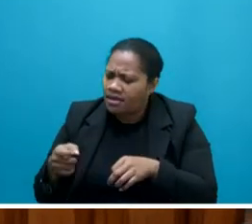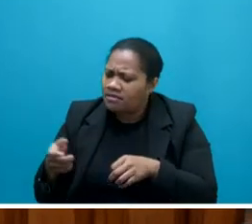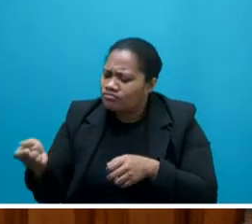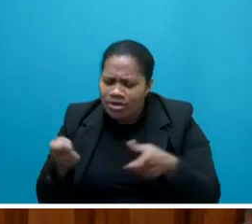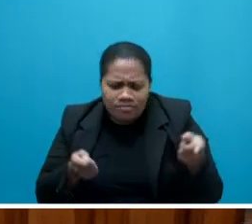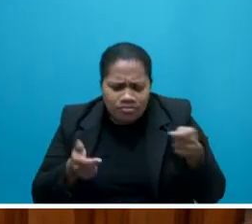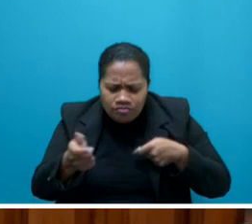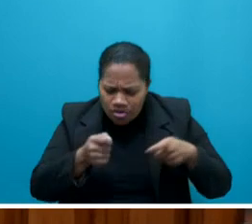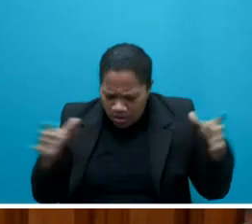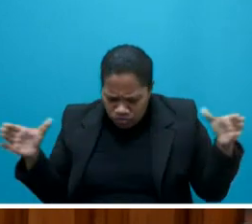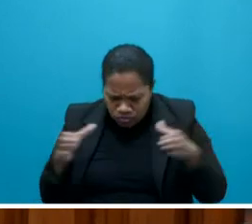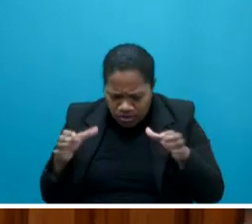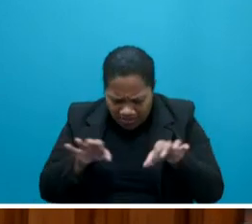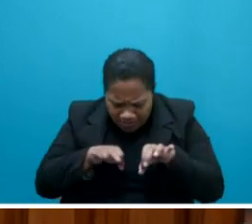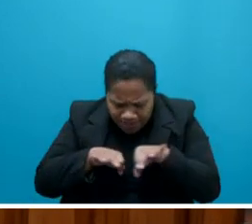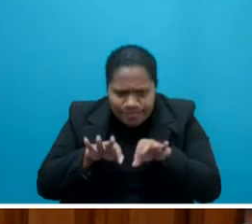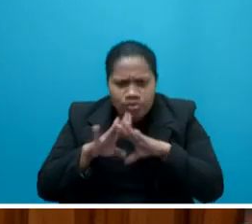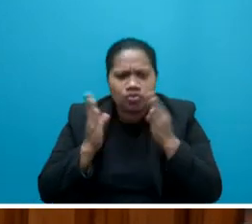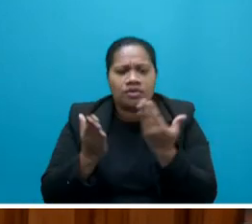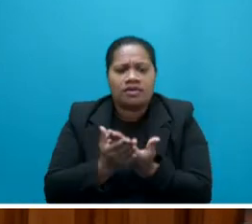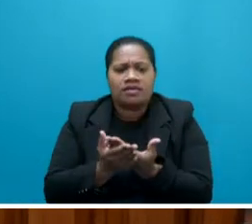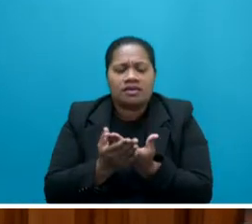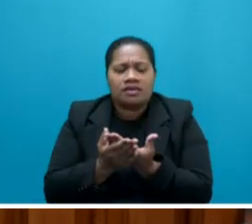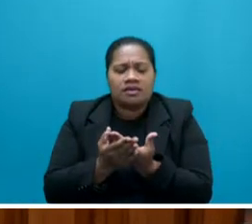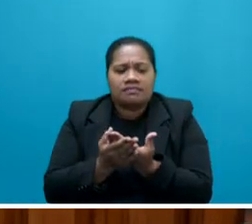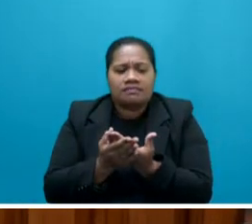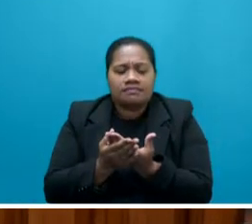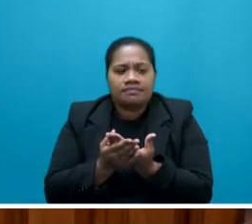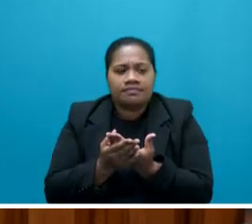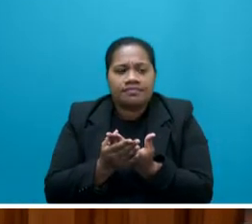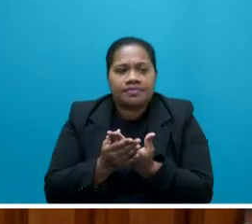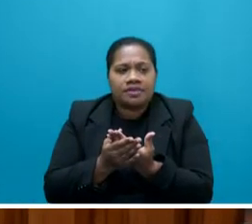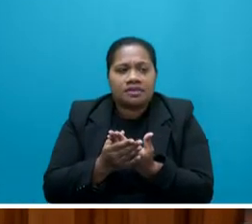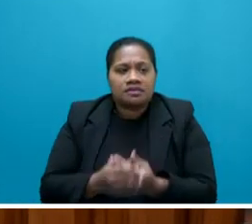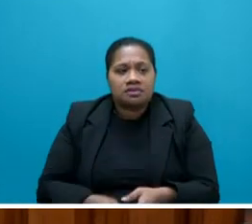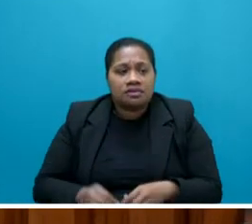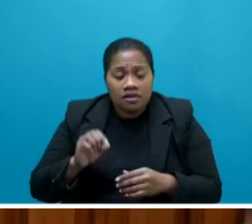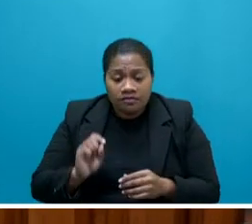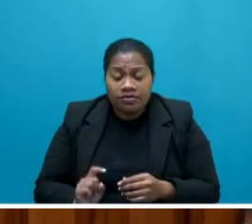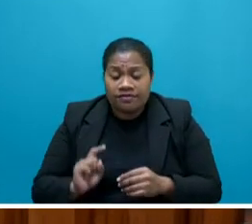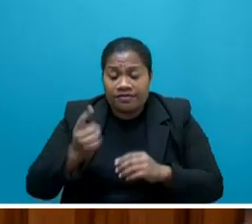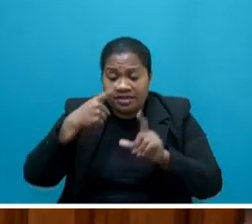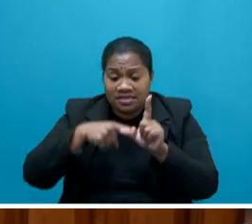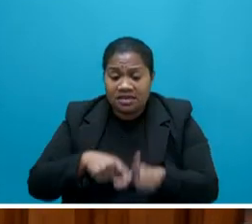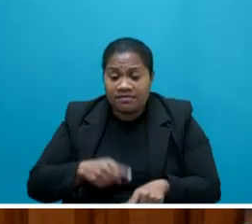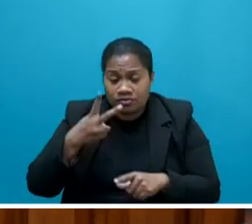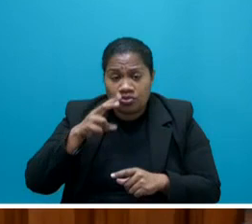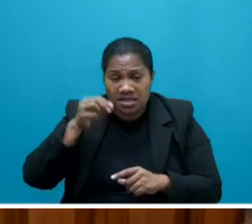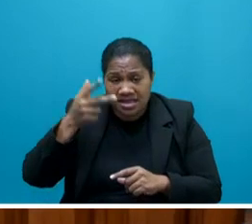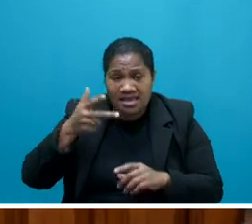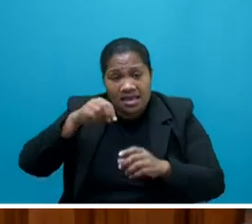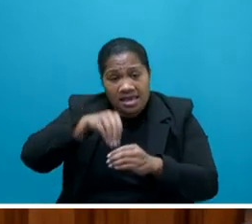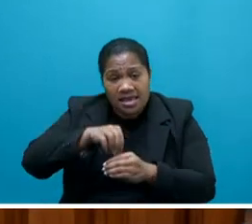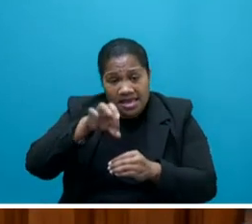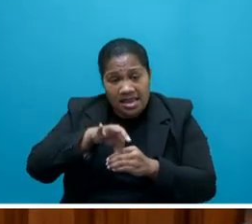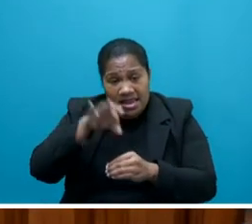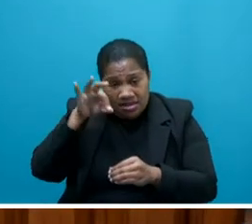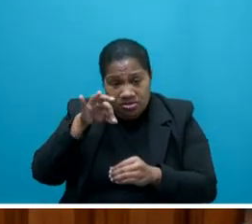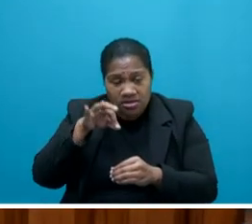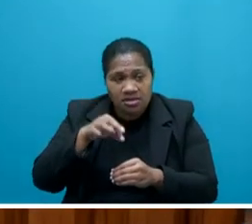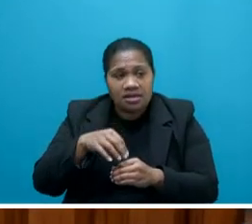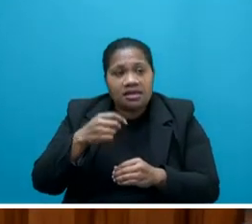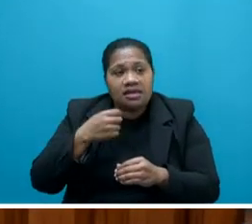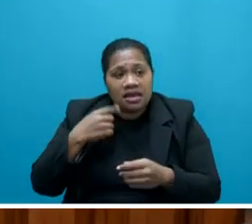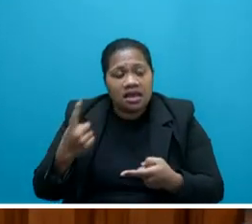Fiji First Party poor leadership and bad governance during the first year after 2018 election, I therefore join